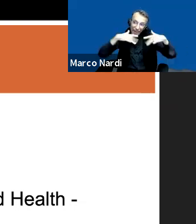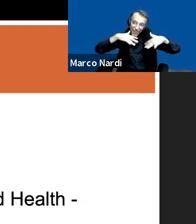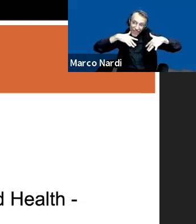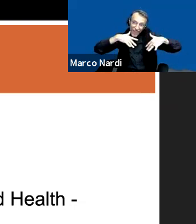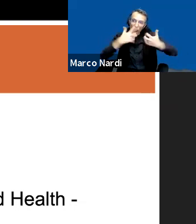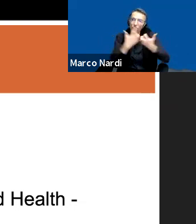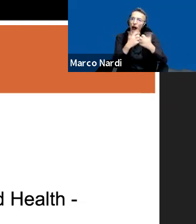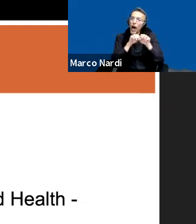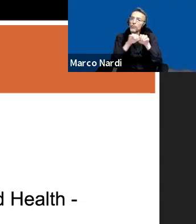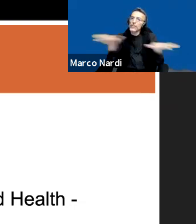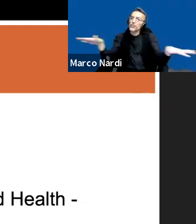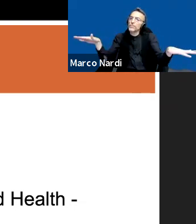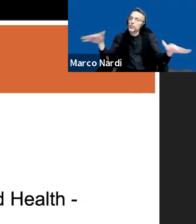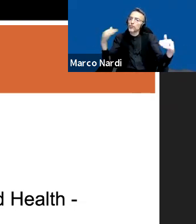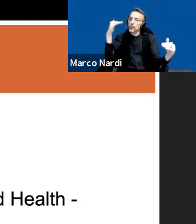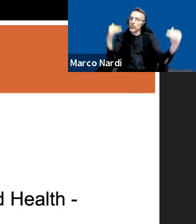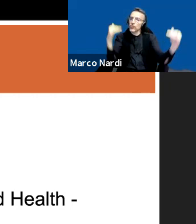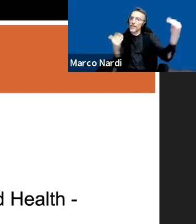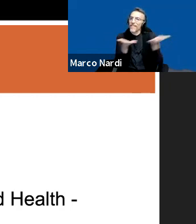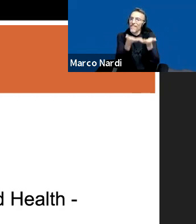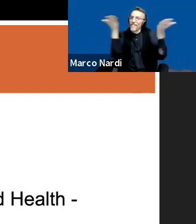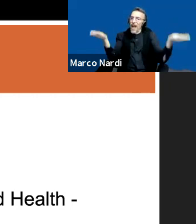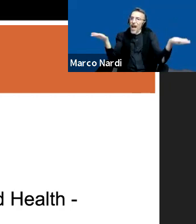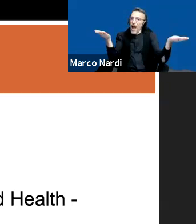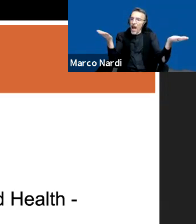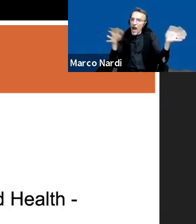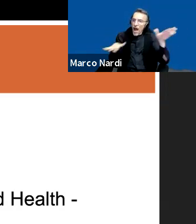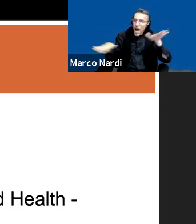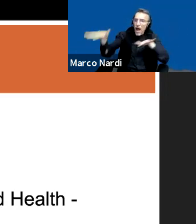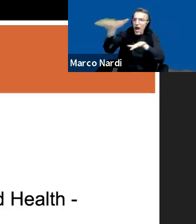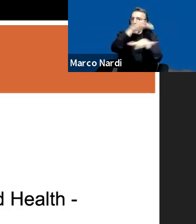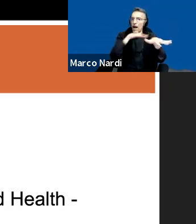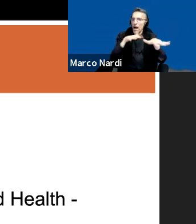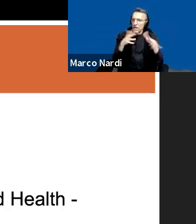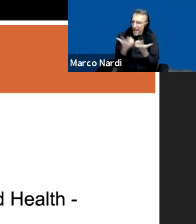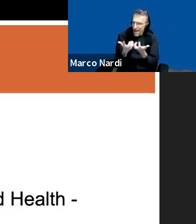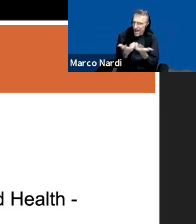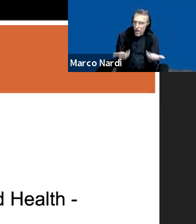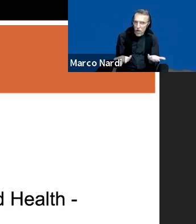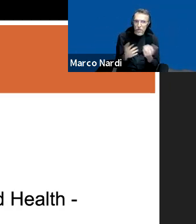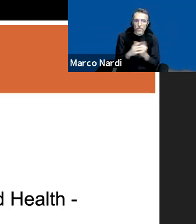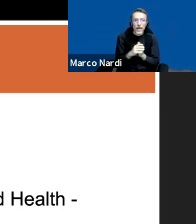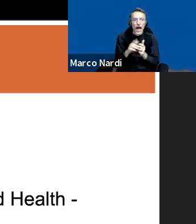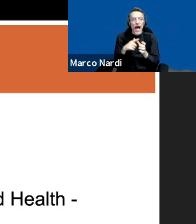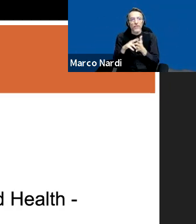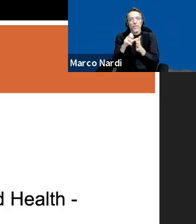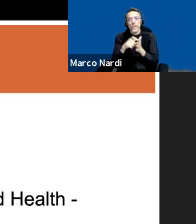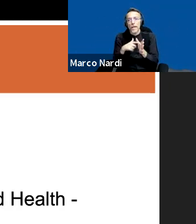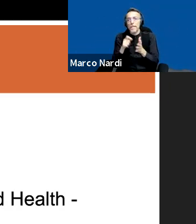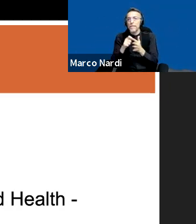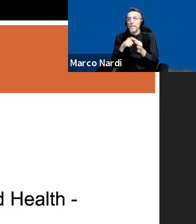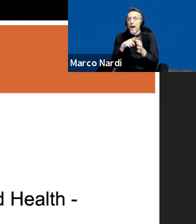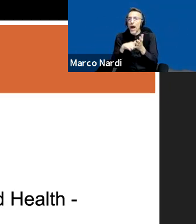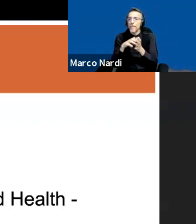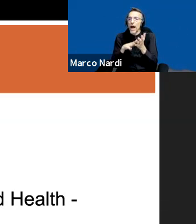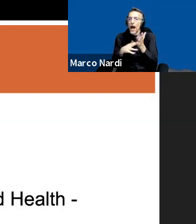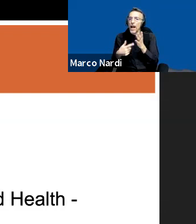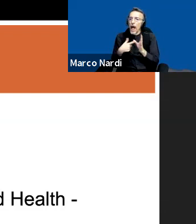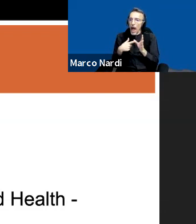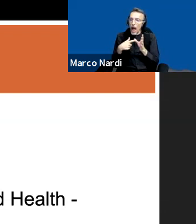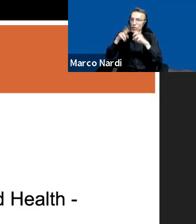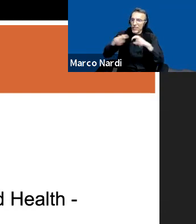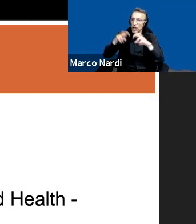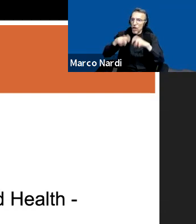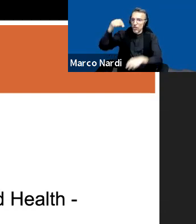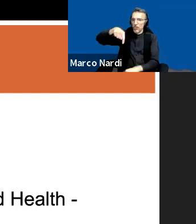behind the distribution of vaccines. You'll hear from Anne Romamala, who's a researcher in